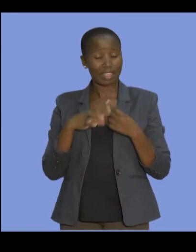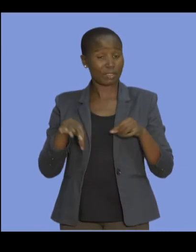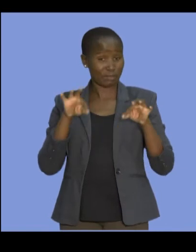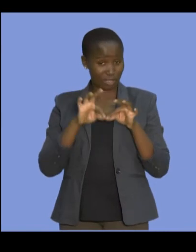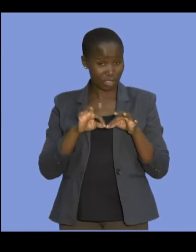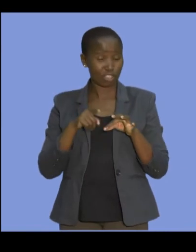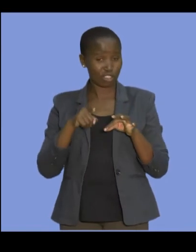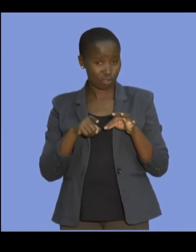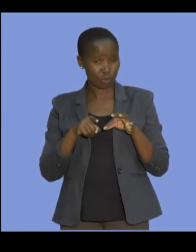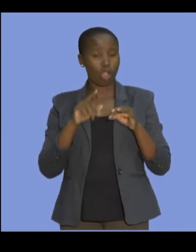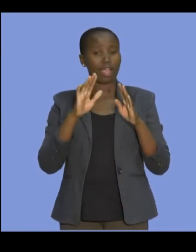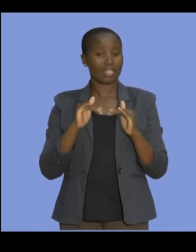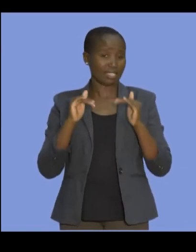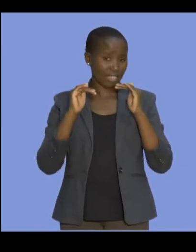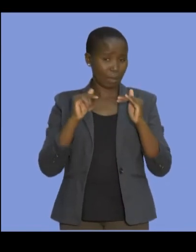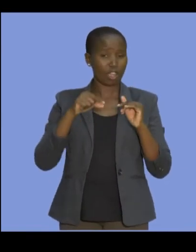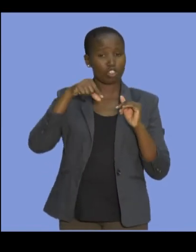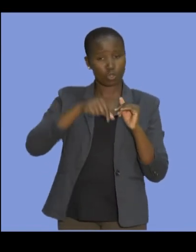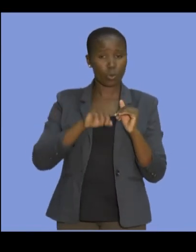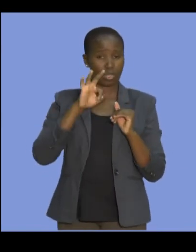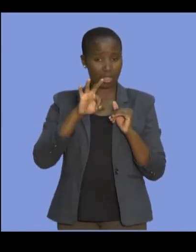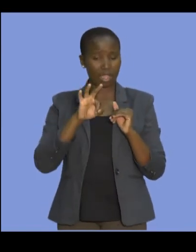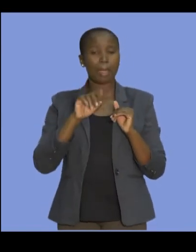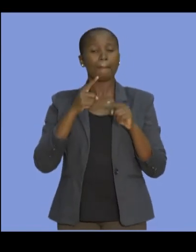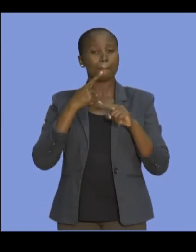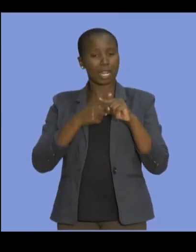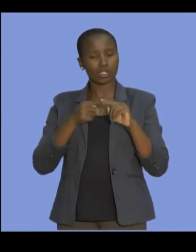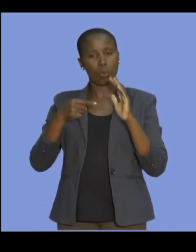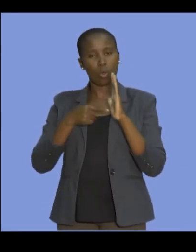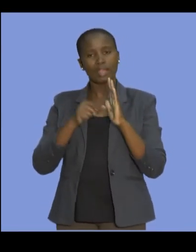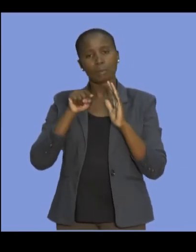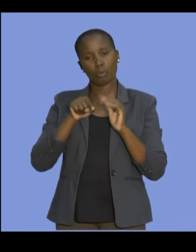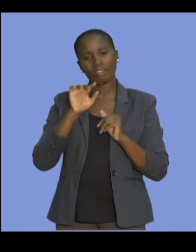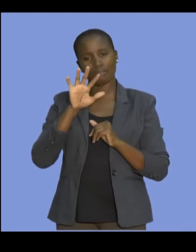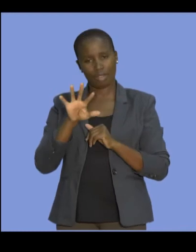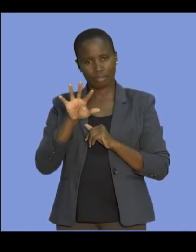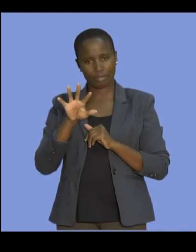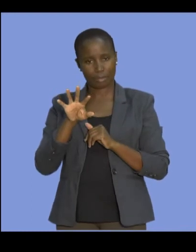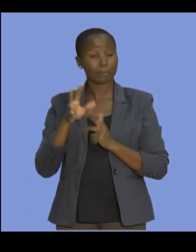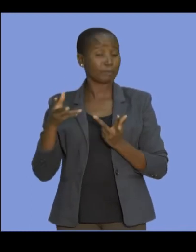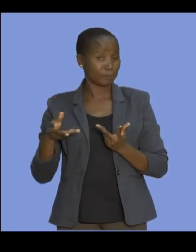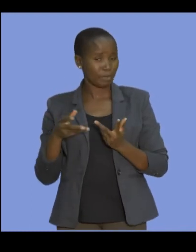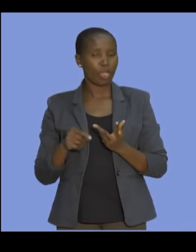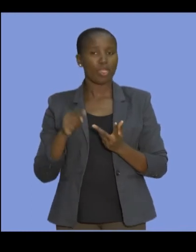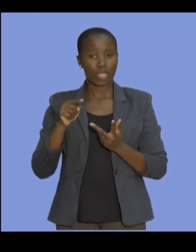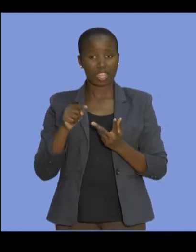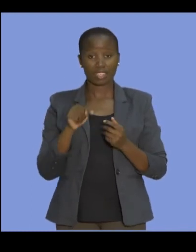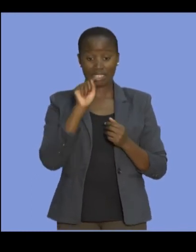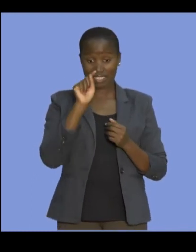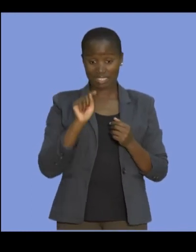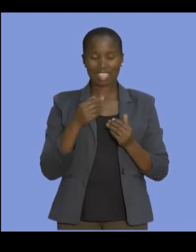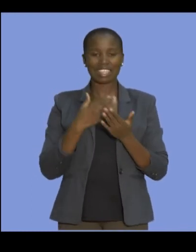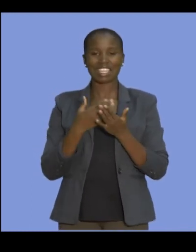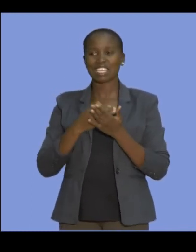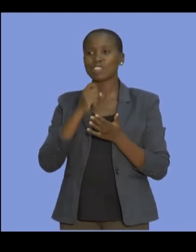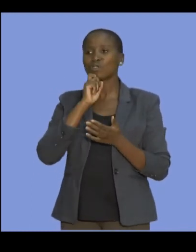Q3 plus 1.5 times the interquartile range. Those can be used to